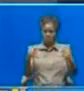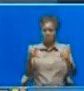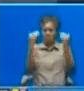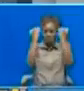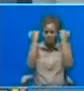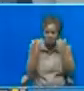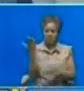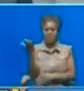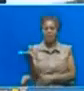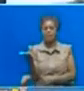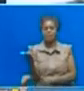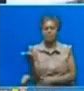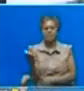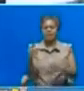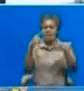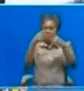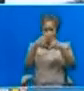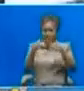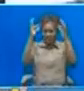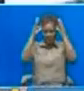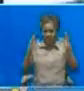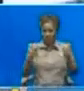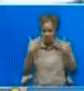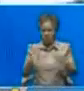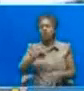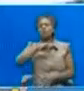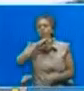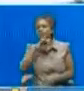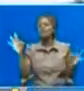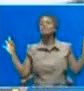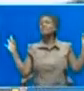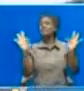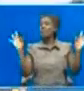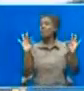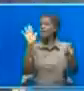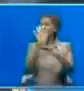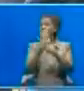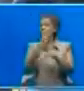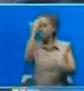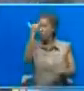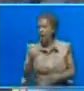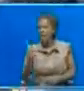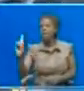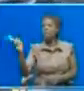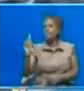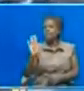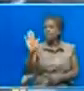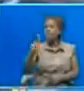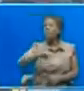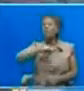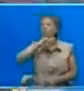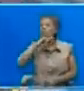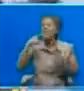court. But the ready decision by Uganda comes as a surprise to many, following President Yoweri Museveni's